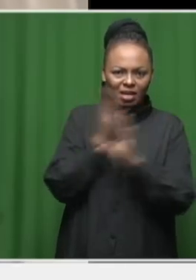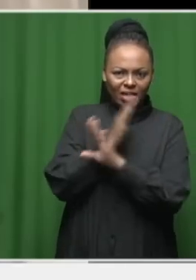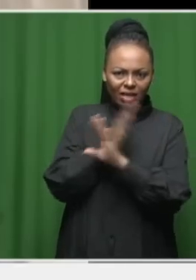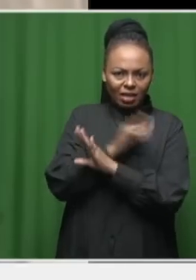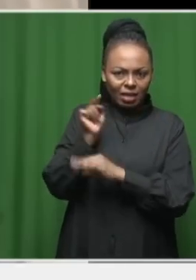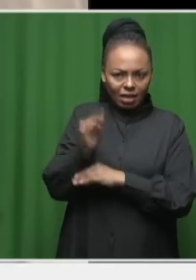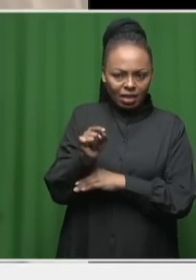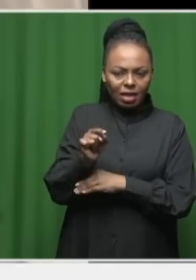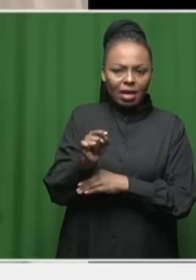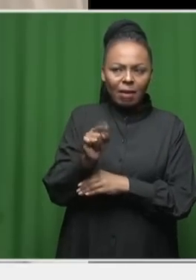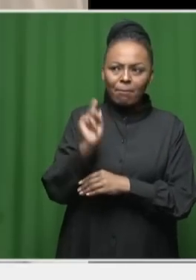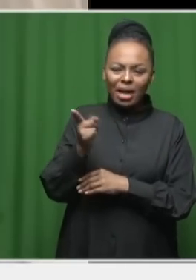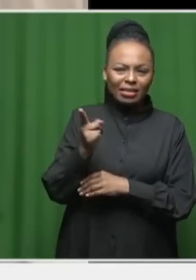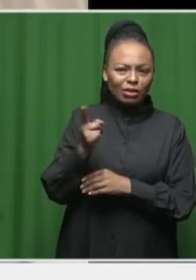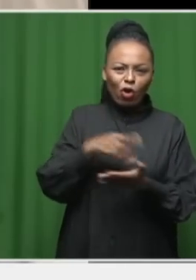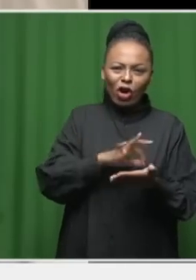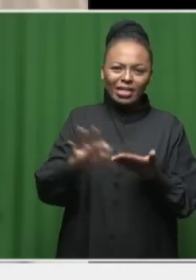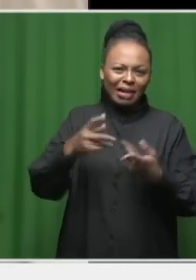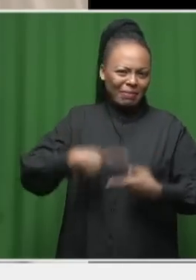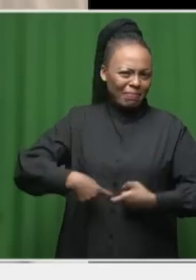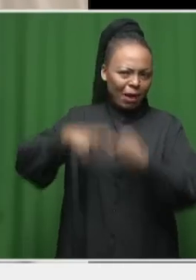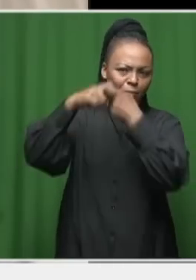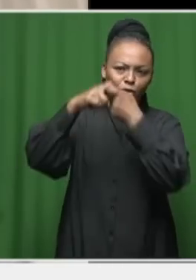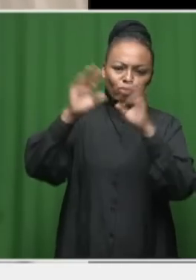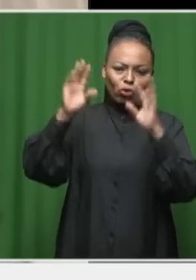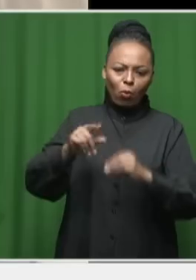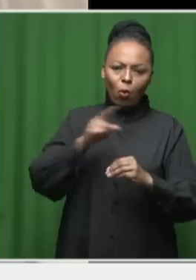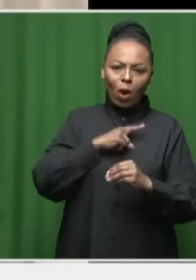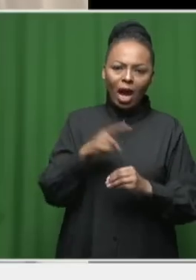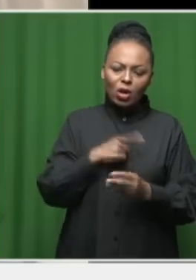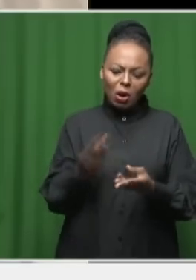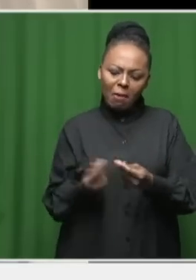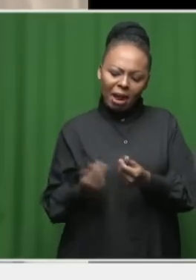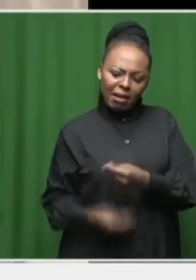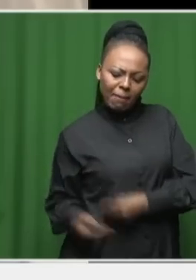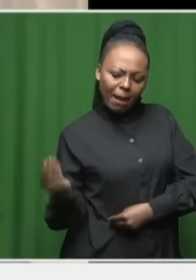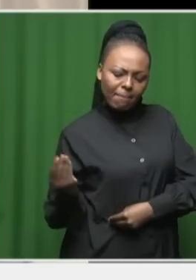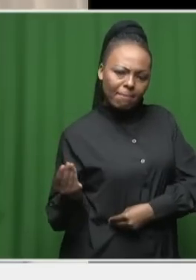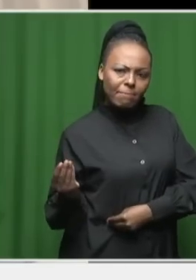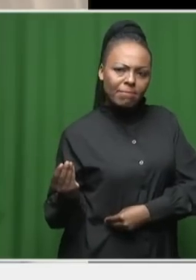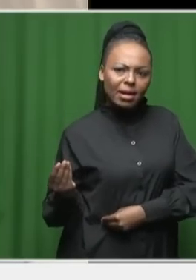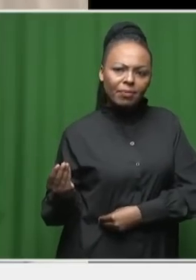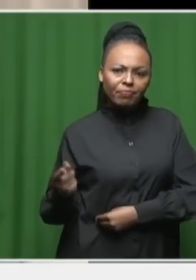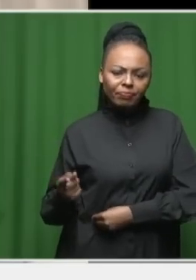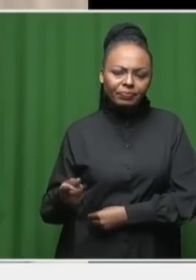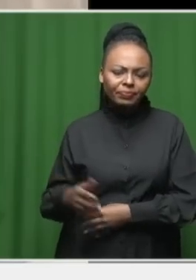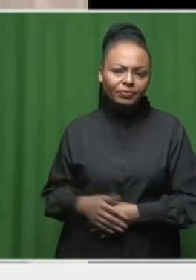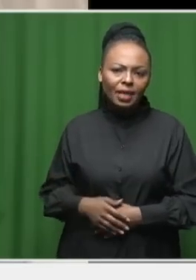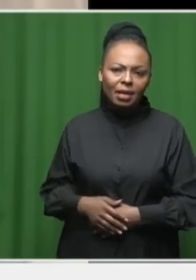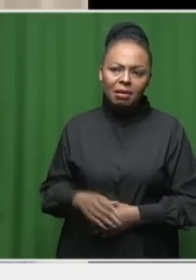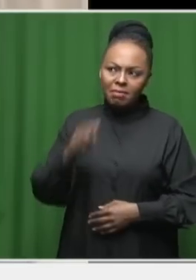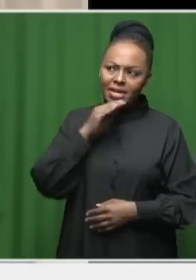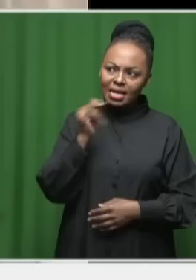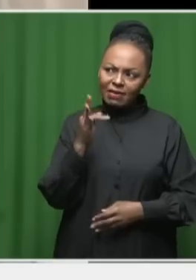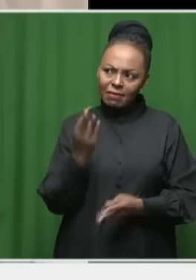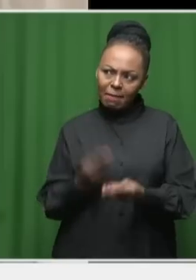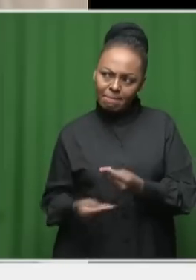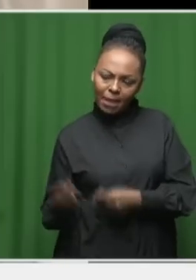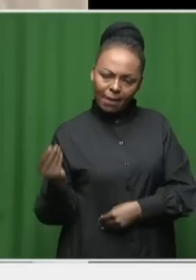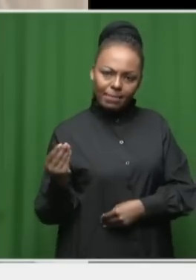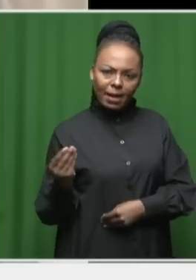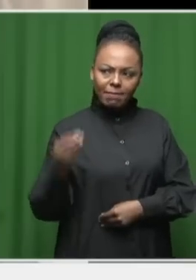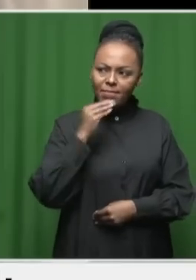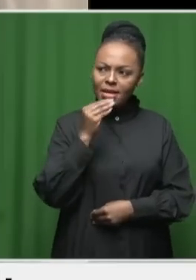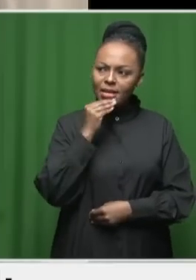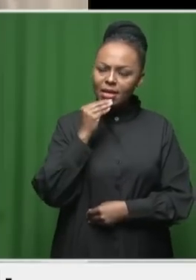when you take upfront bribes and when you've been paid, you can't act against the people. If somebody builds a